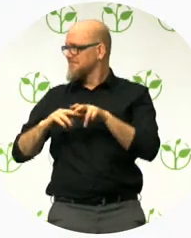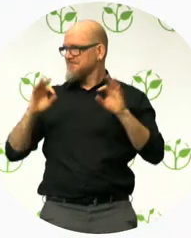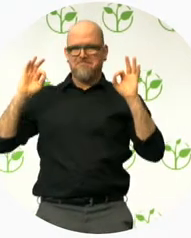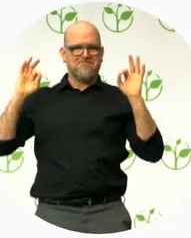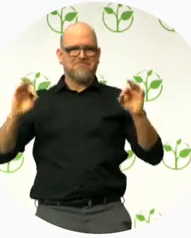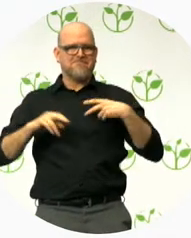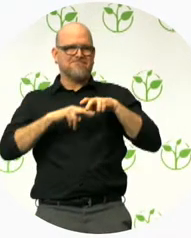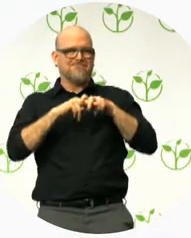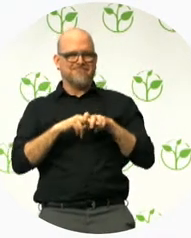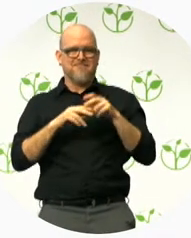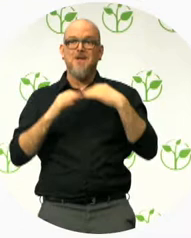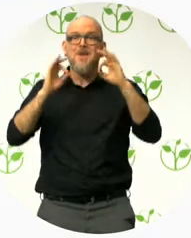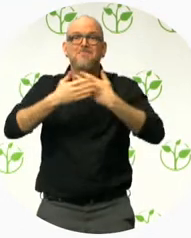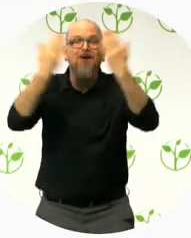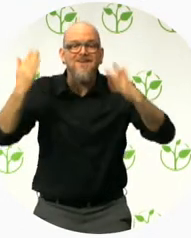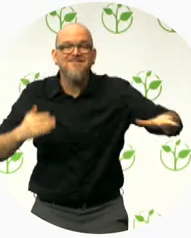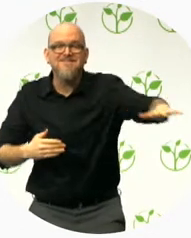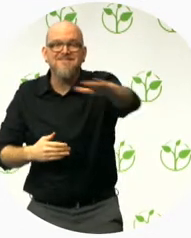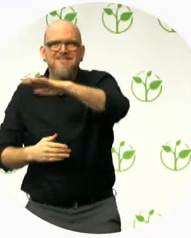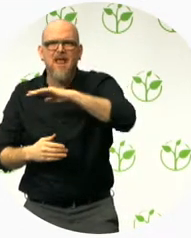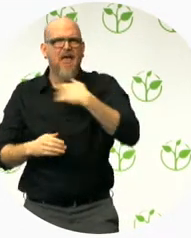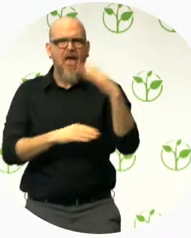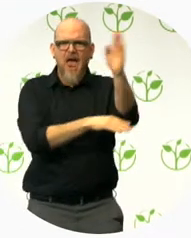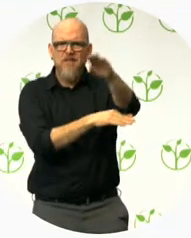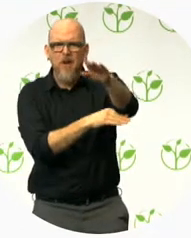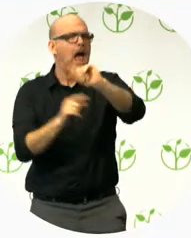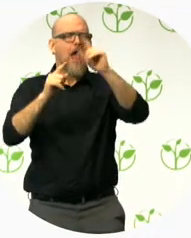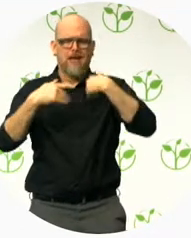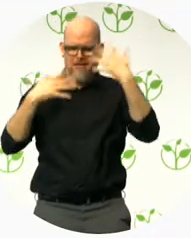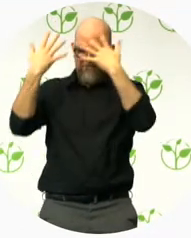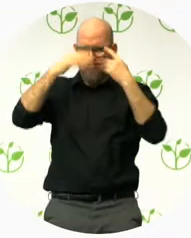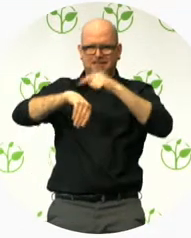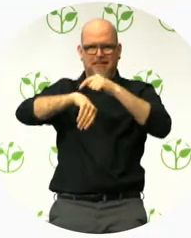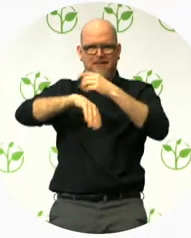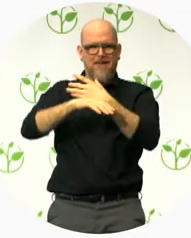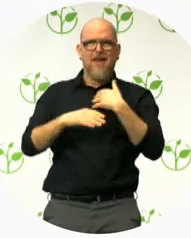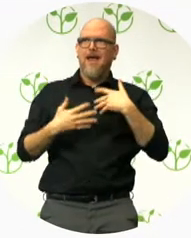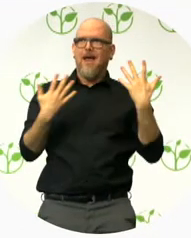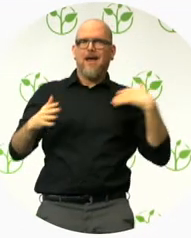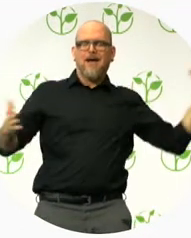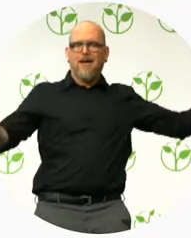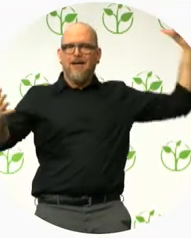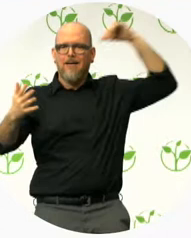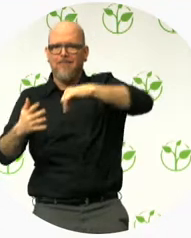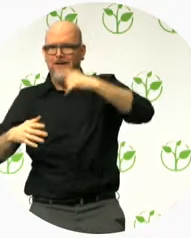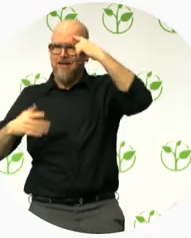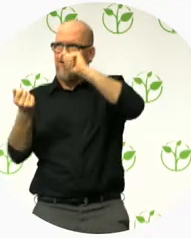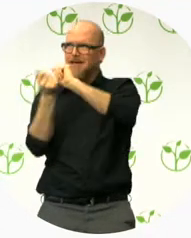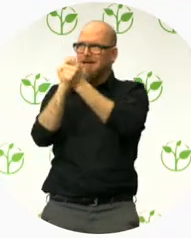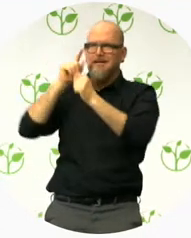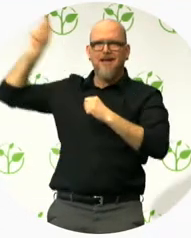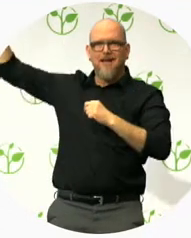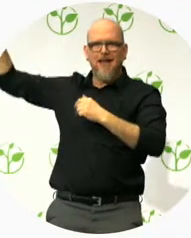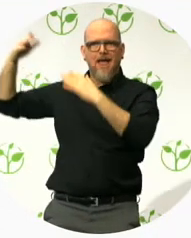Actually, it's afternoon for me because of the change of time coming from New York. I wish to